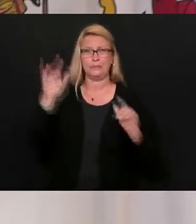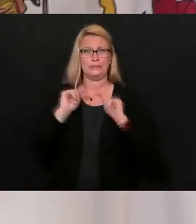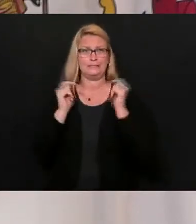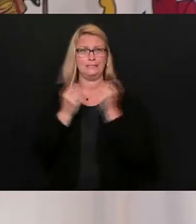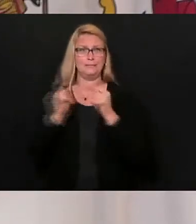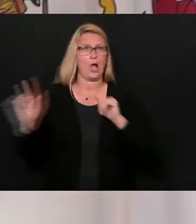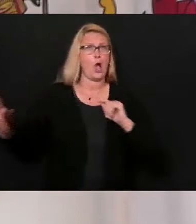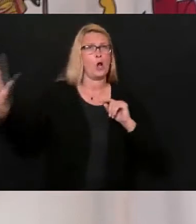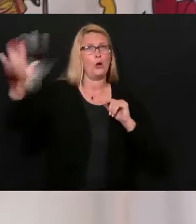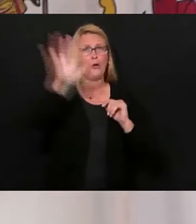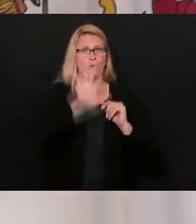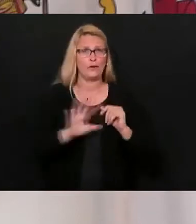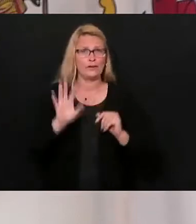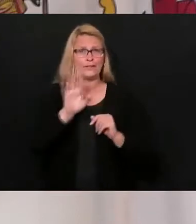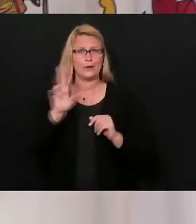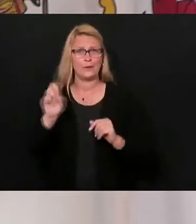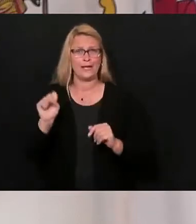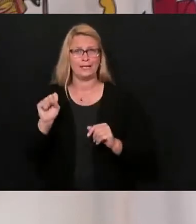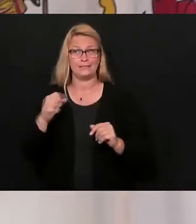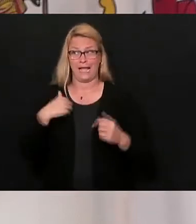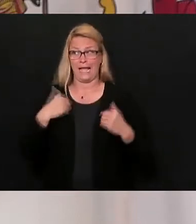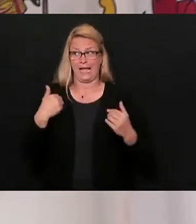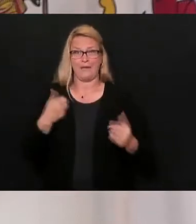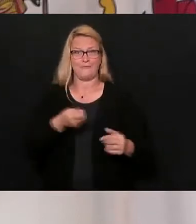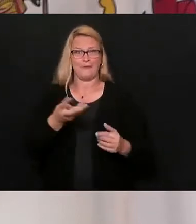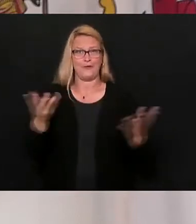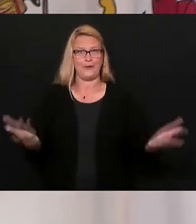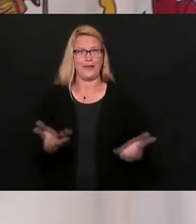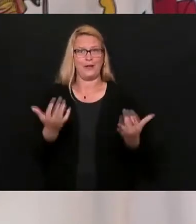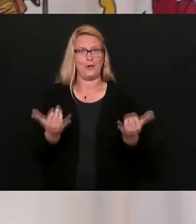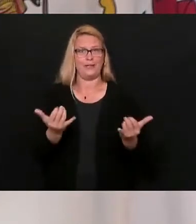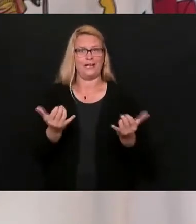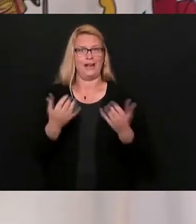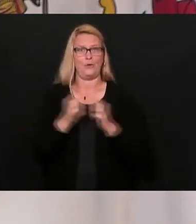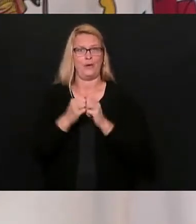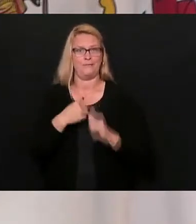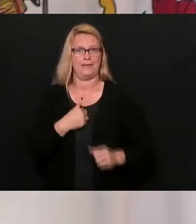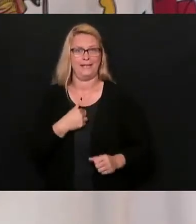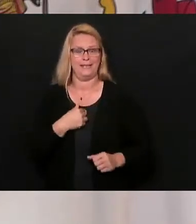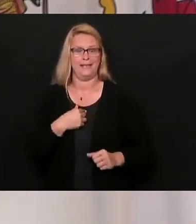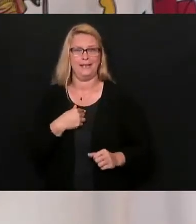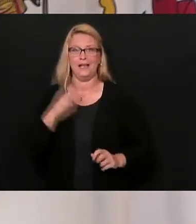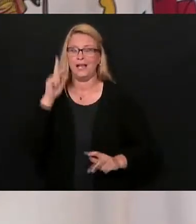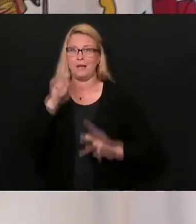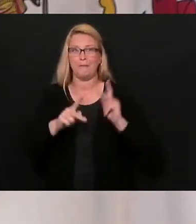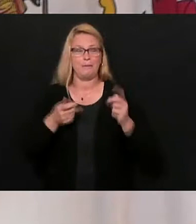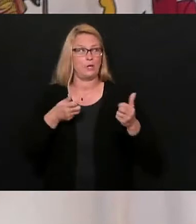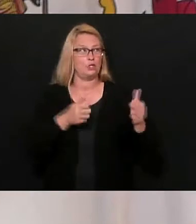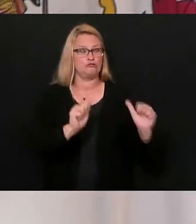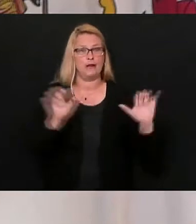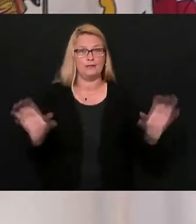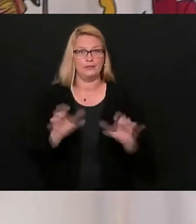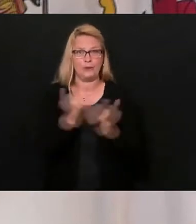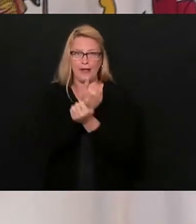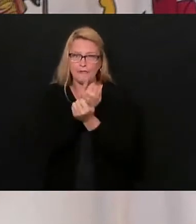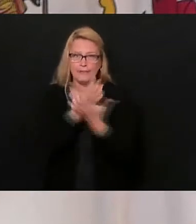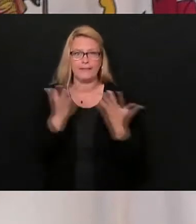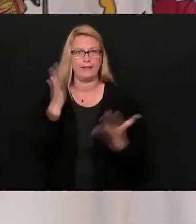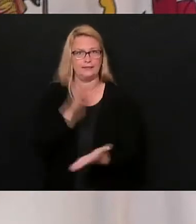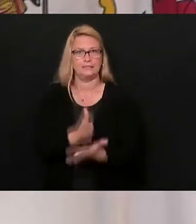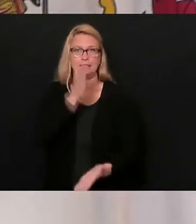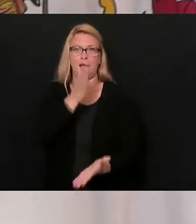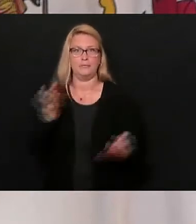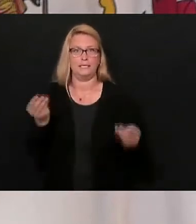me today, but there's experts all over the place that are trying to do any and everything we possibly can to stop